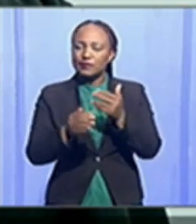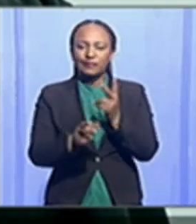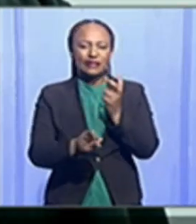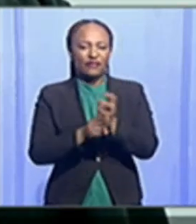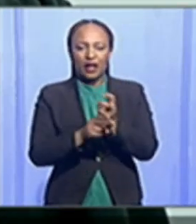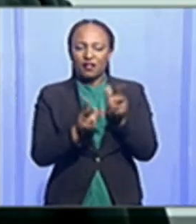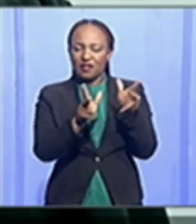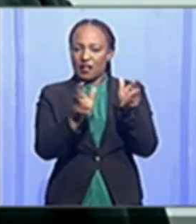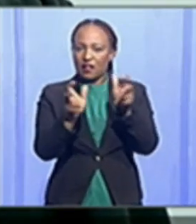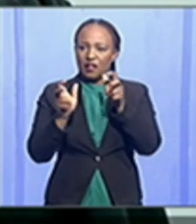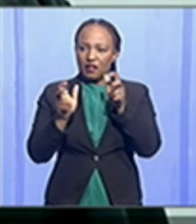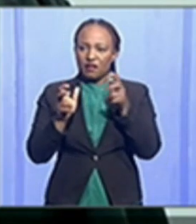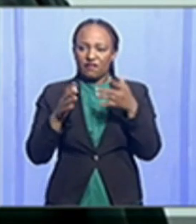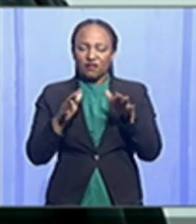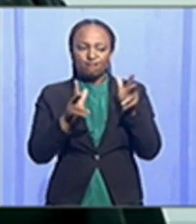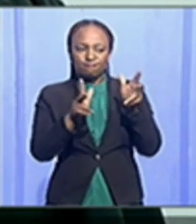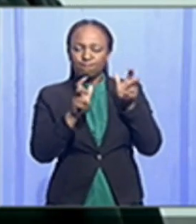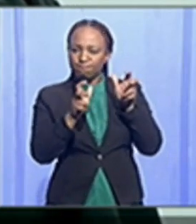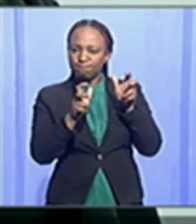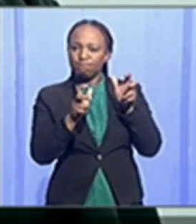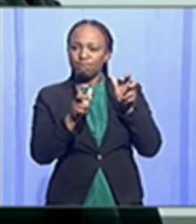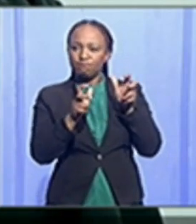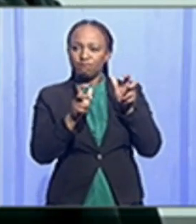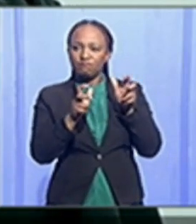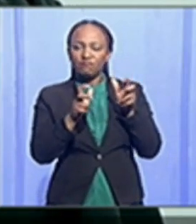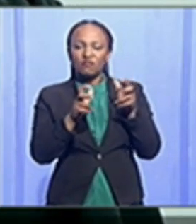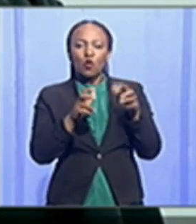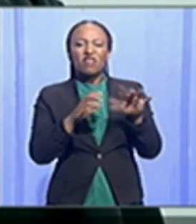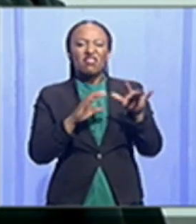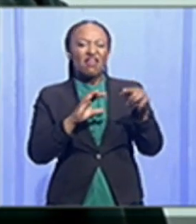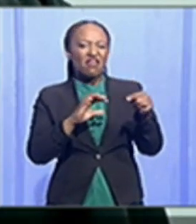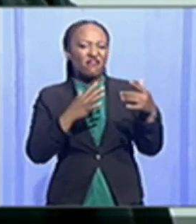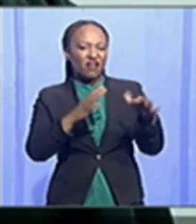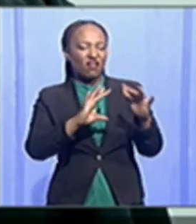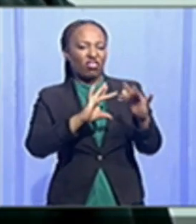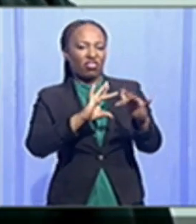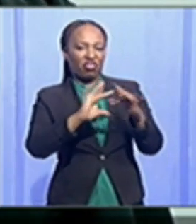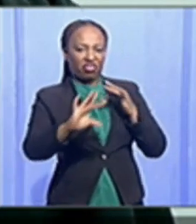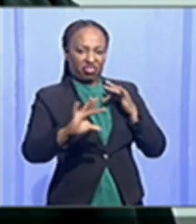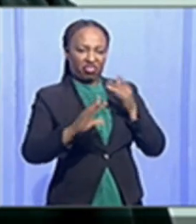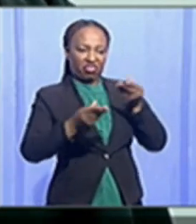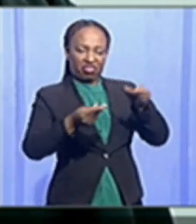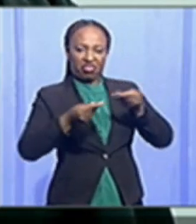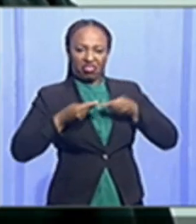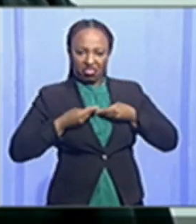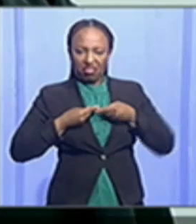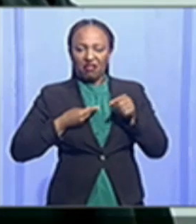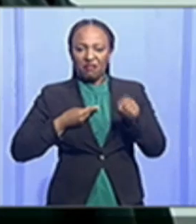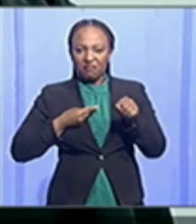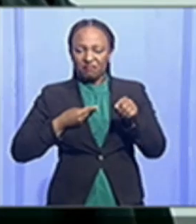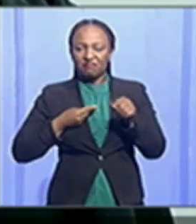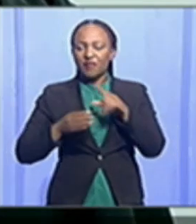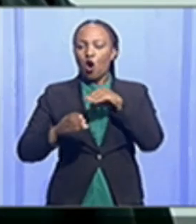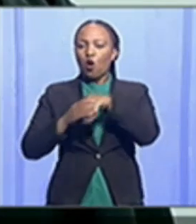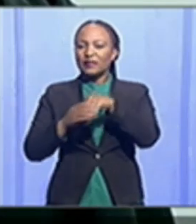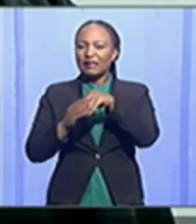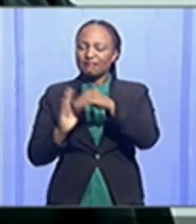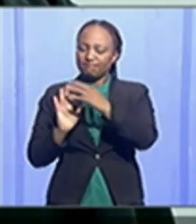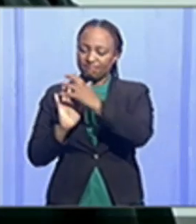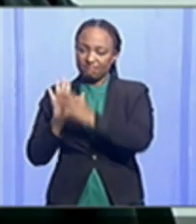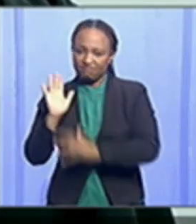worship in a soft copy, I briefly browsed the contents of worship. It's